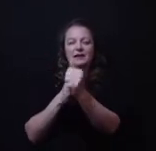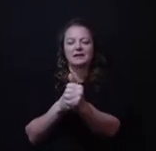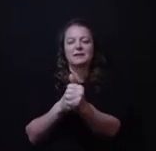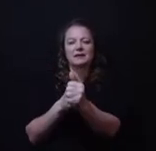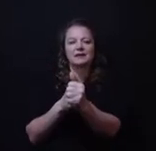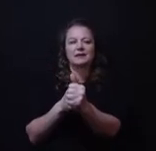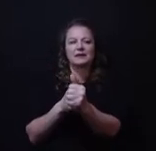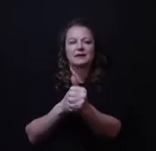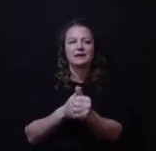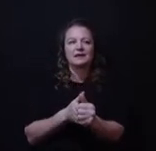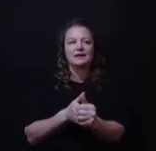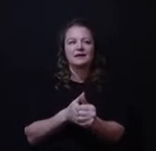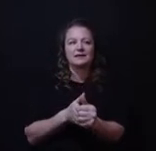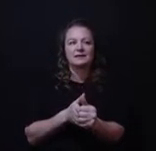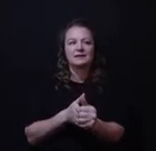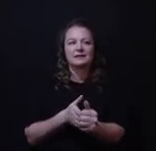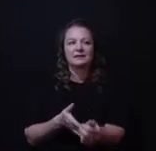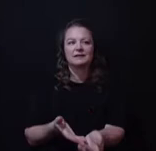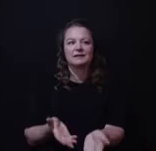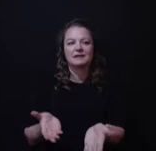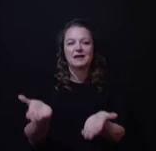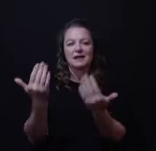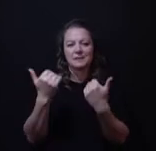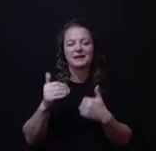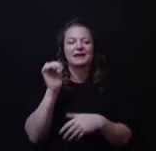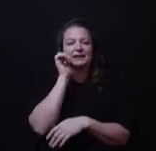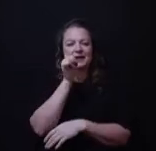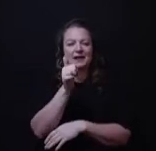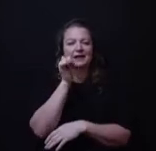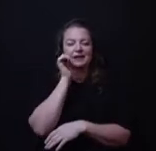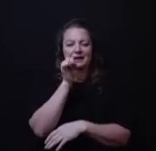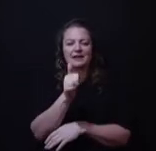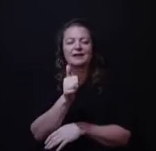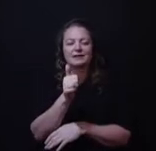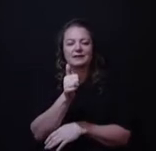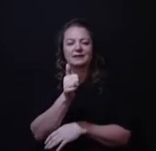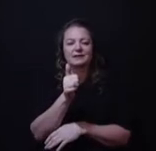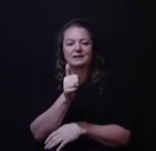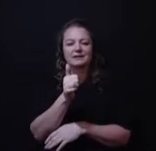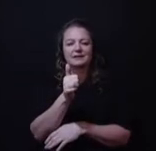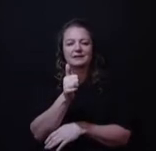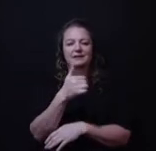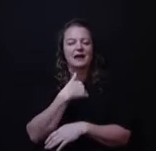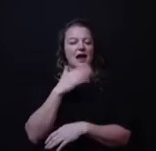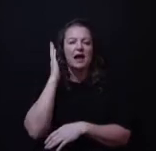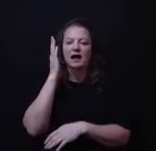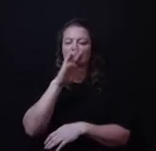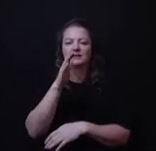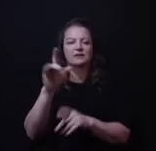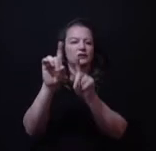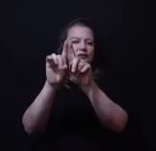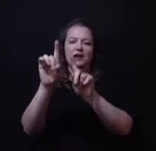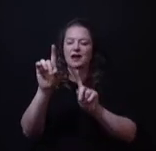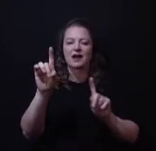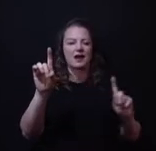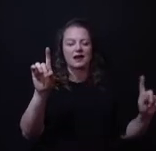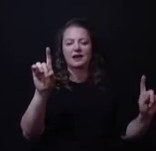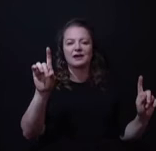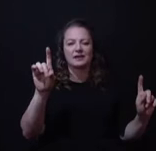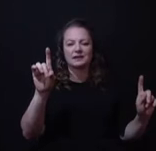may, from day to day, I won't ever stray.